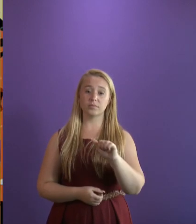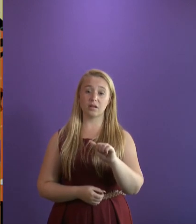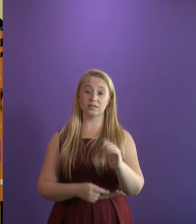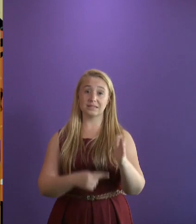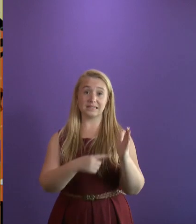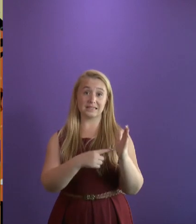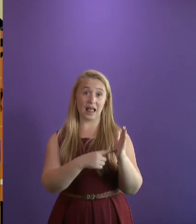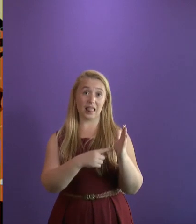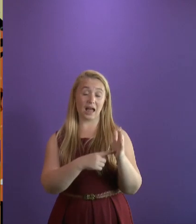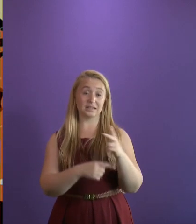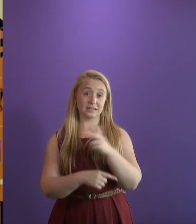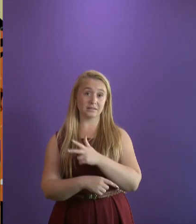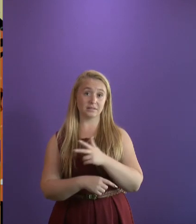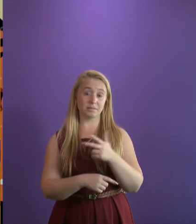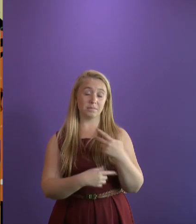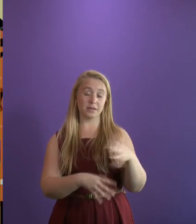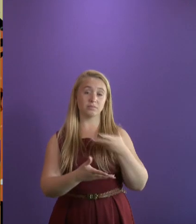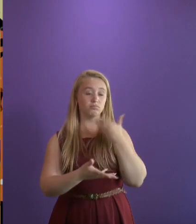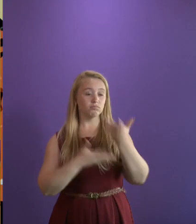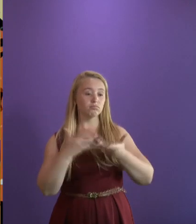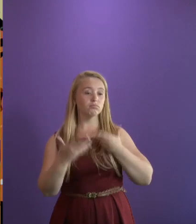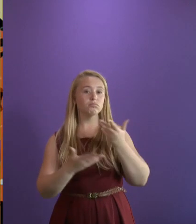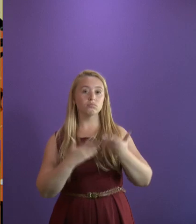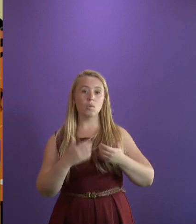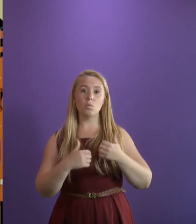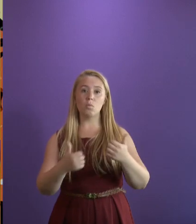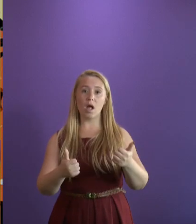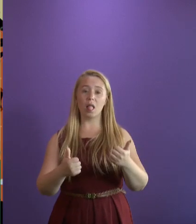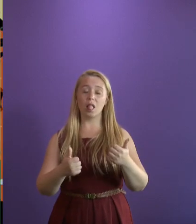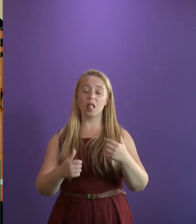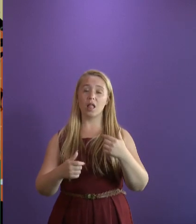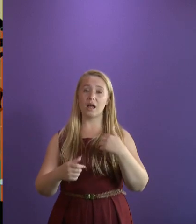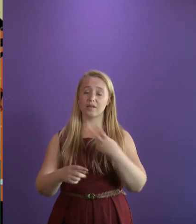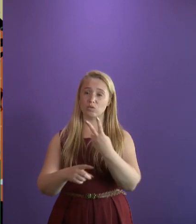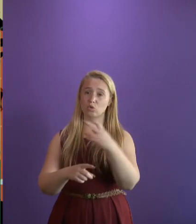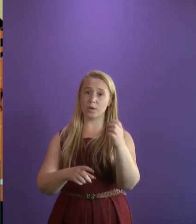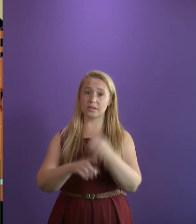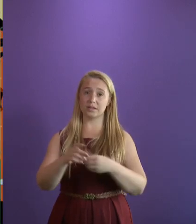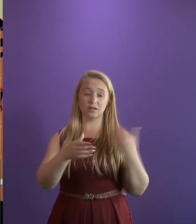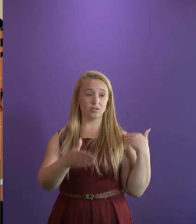and isn't it shocking that 20 years on, the